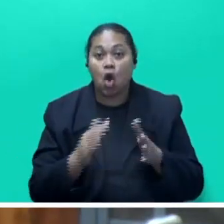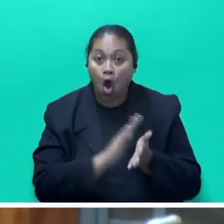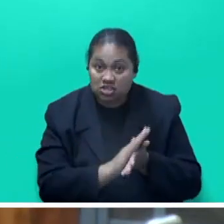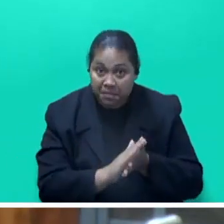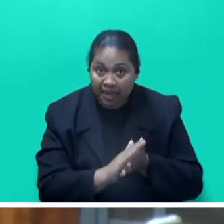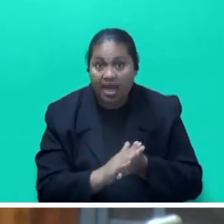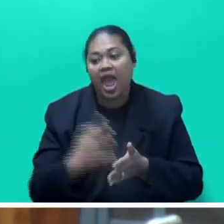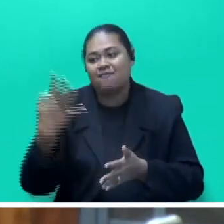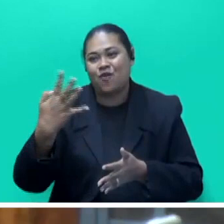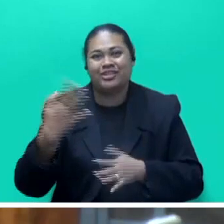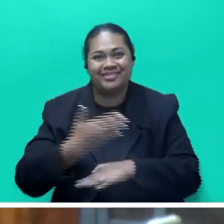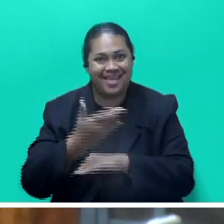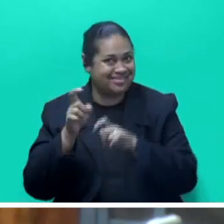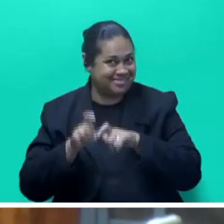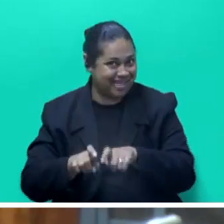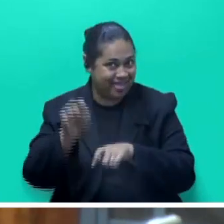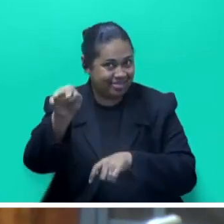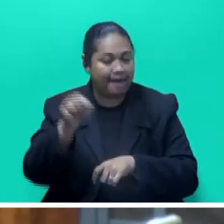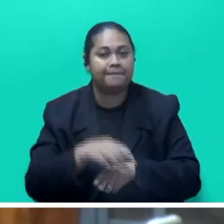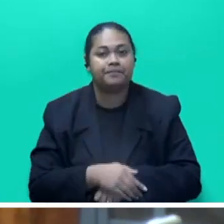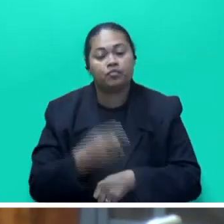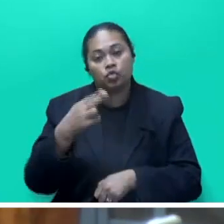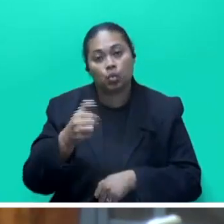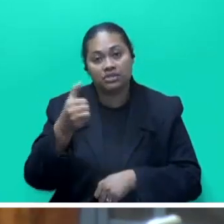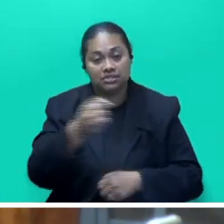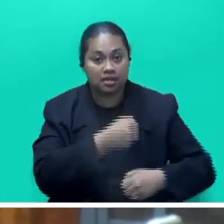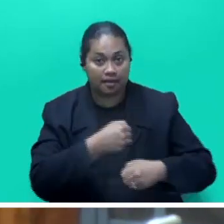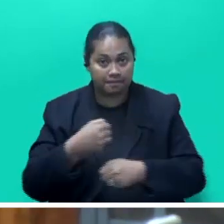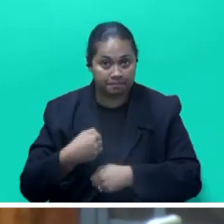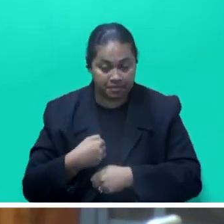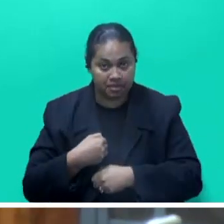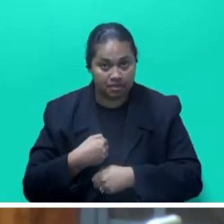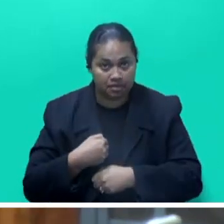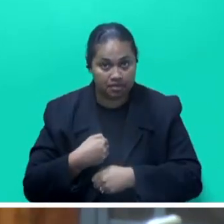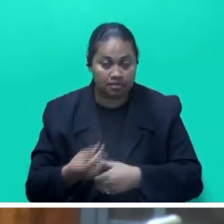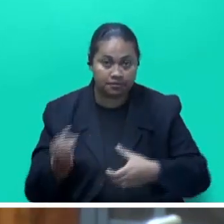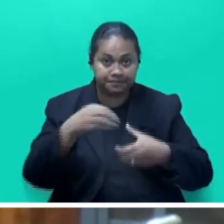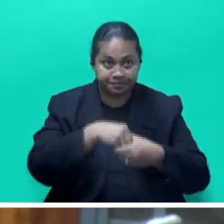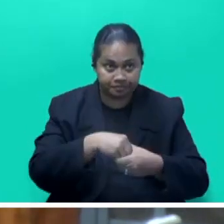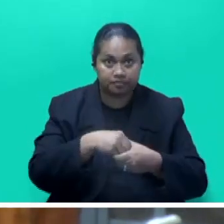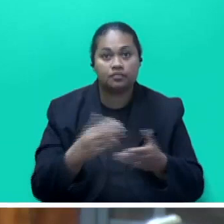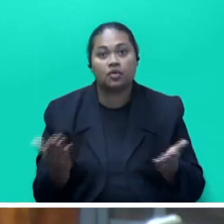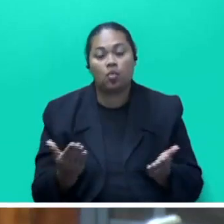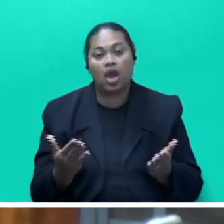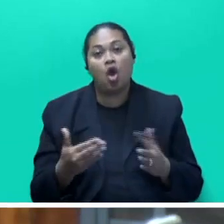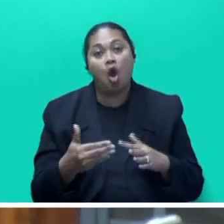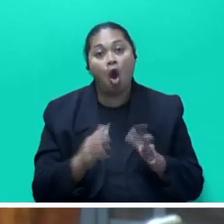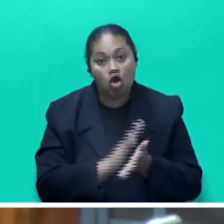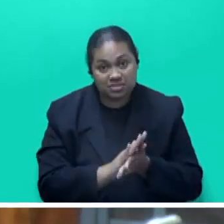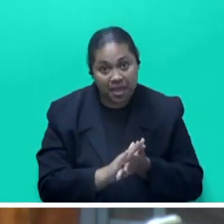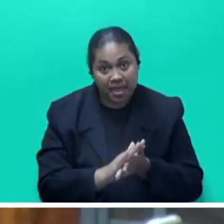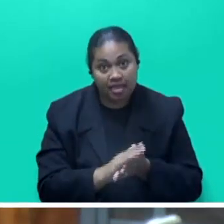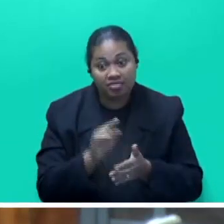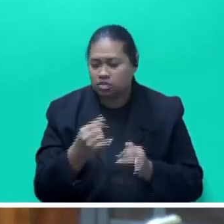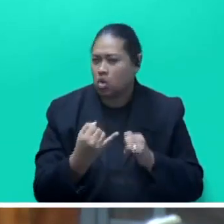deployed for 14 days. And the 26 RFMF officials were embedded with the New Zealand Defence Force, based at Hawke's Bay, which was the